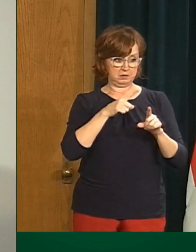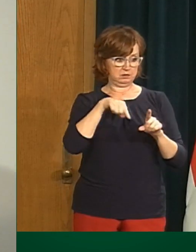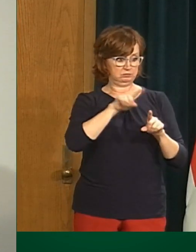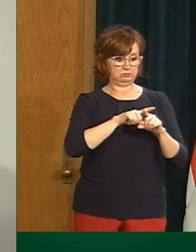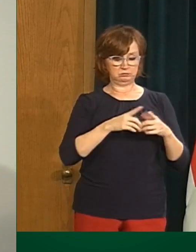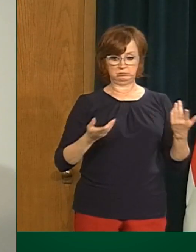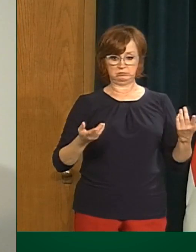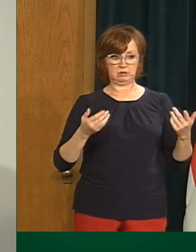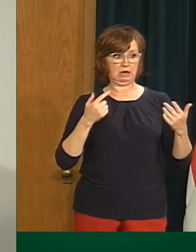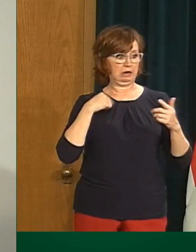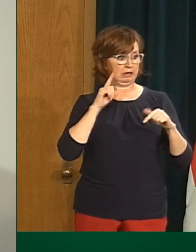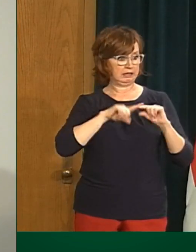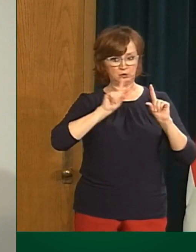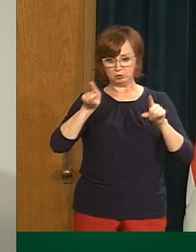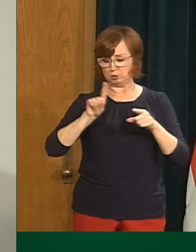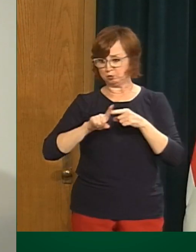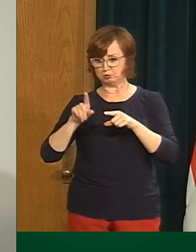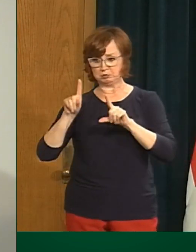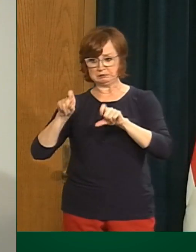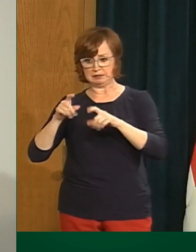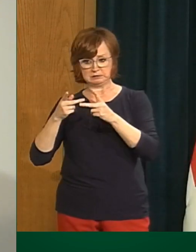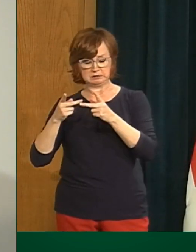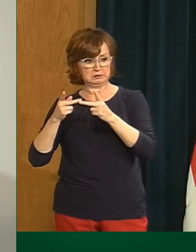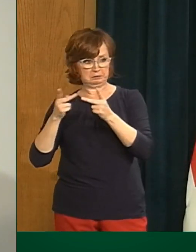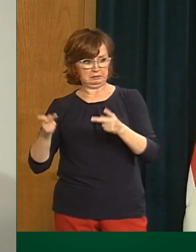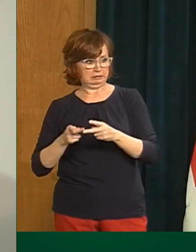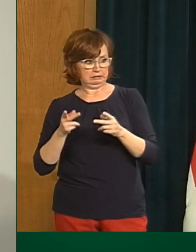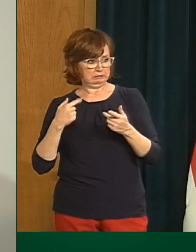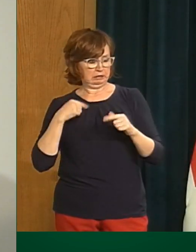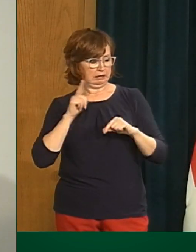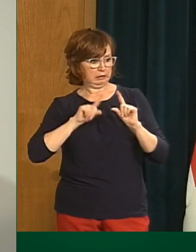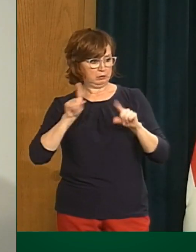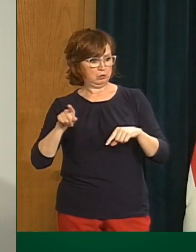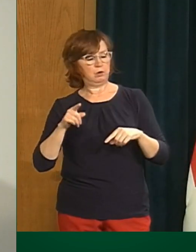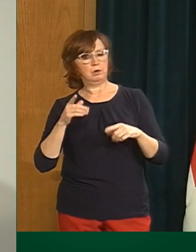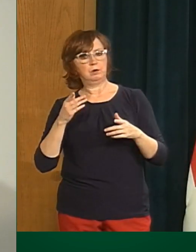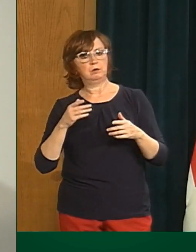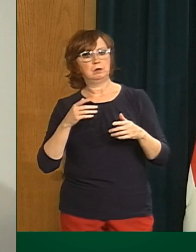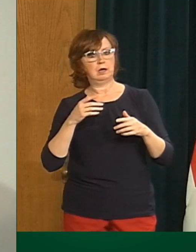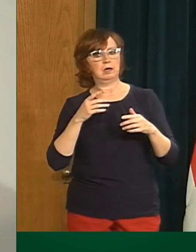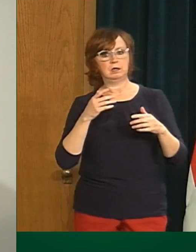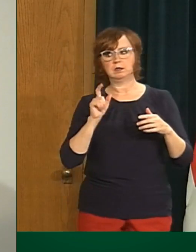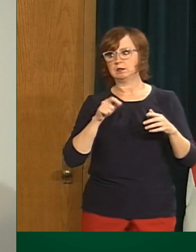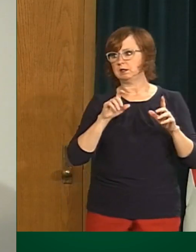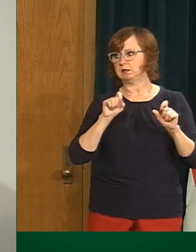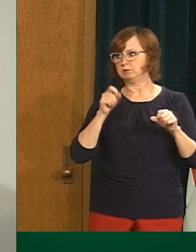have access themselves, but there's been opportunities made available to test in those settings as well.